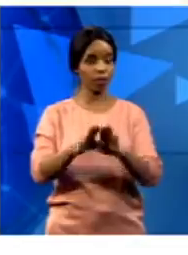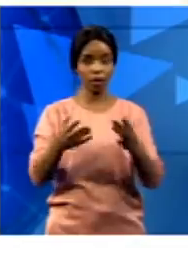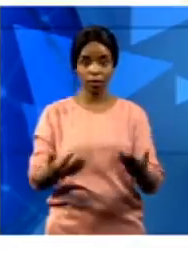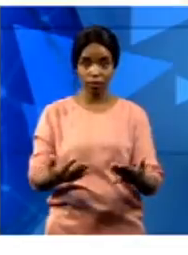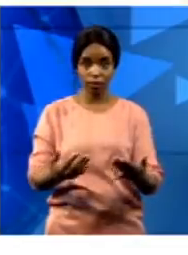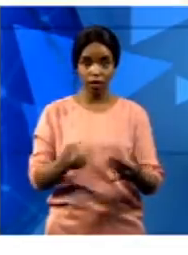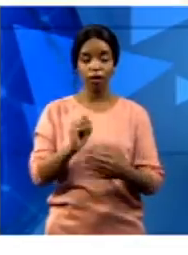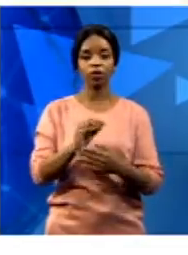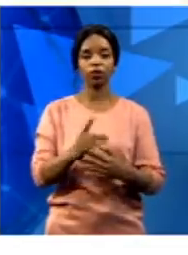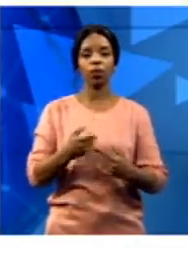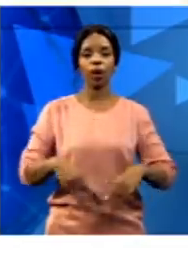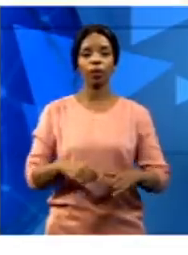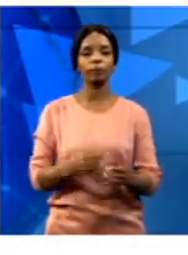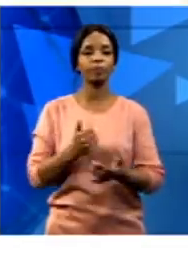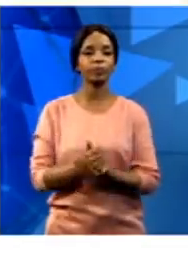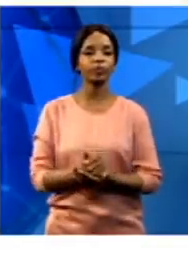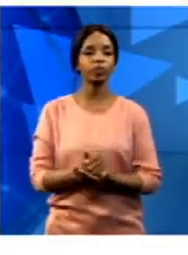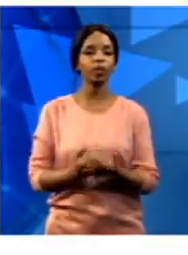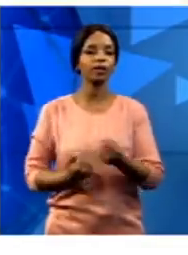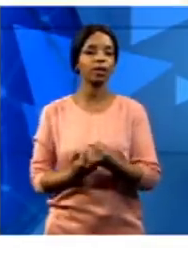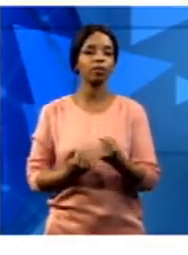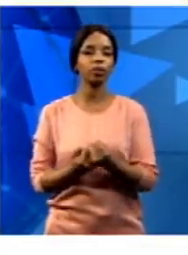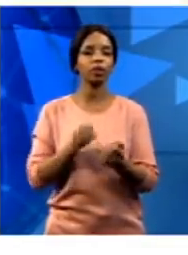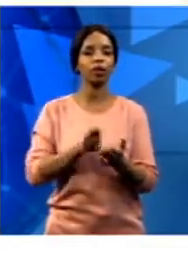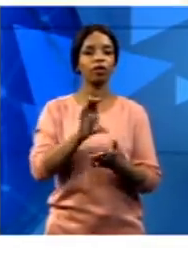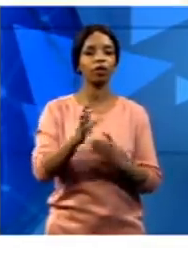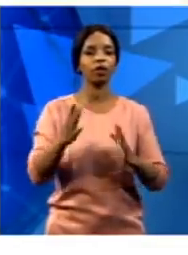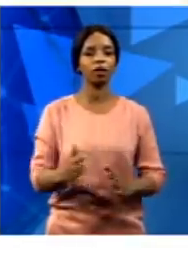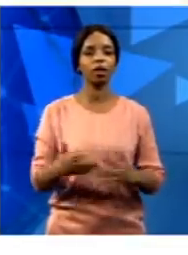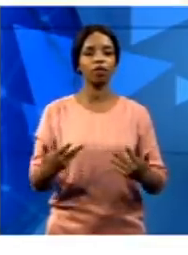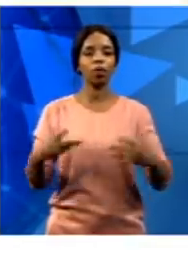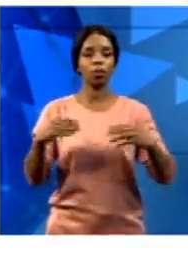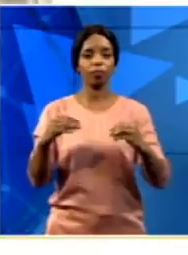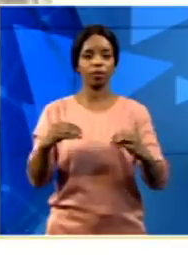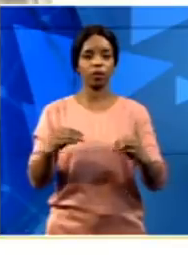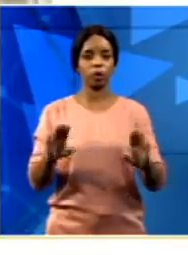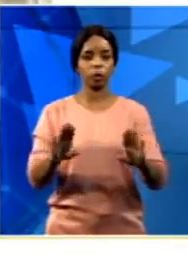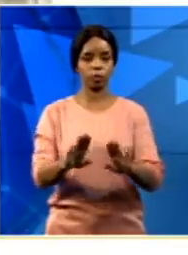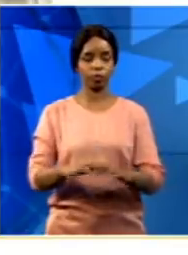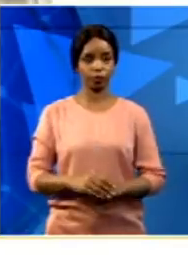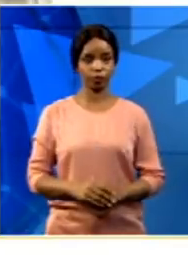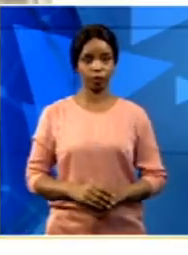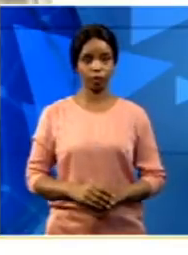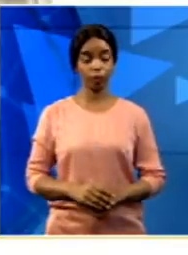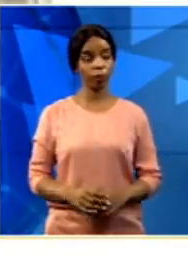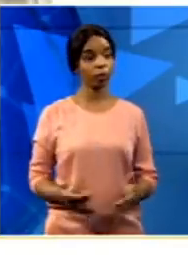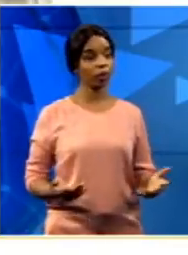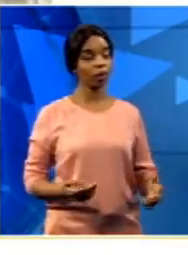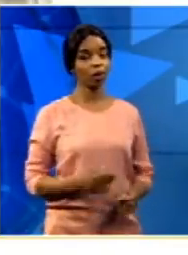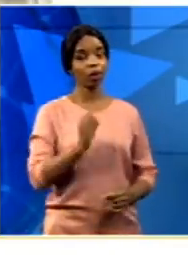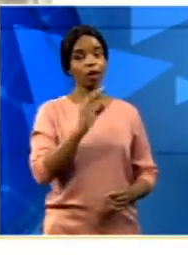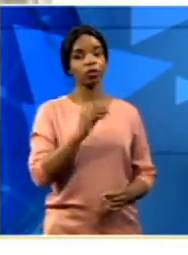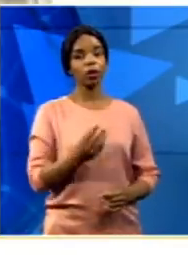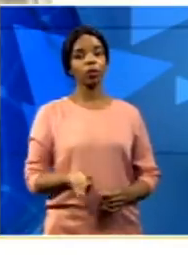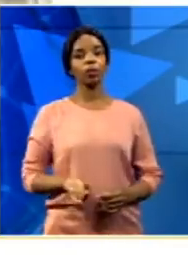COVID Support Finder, which helps clarify the support that's eligible to your business. So it goes without say